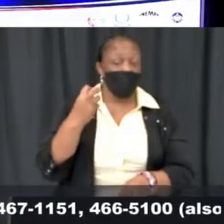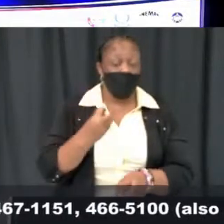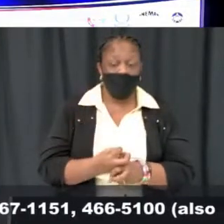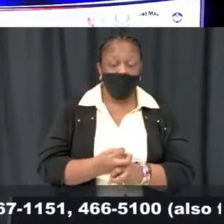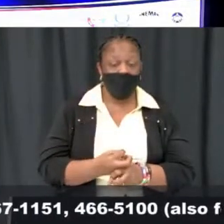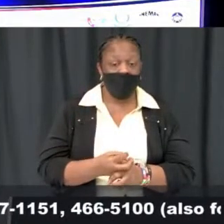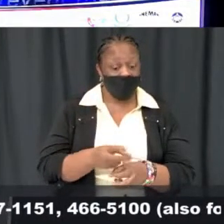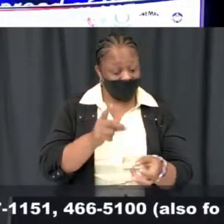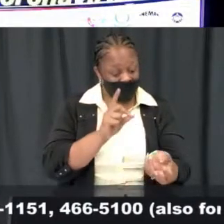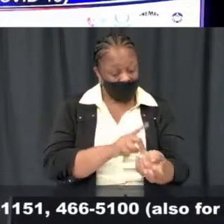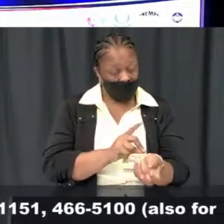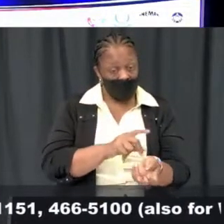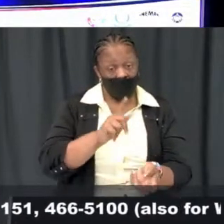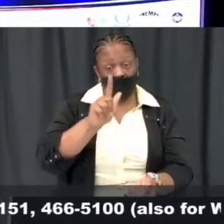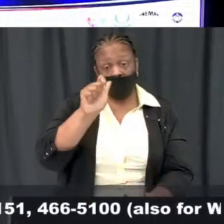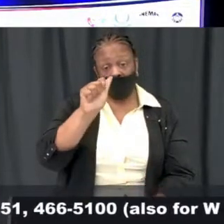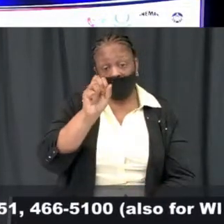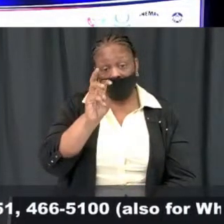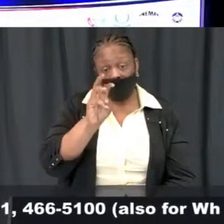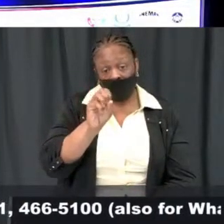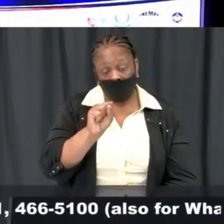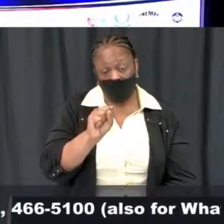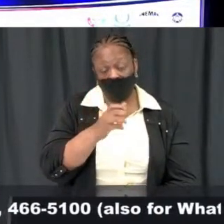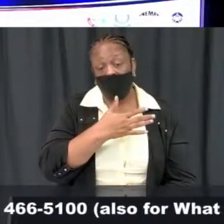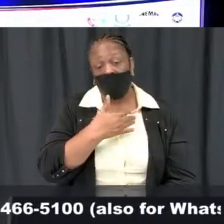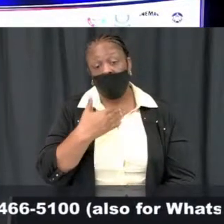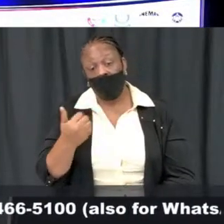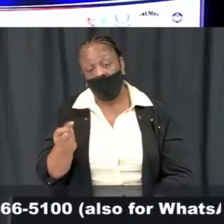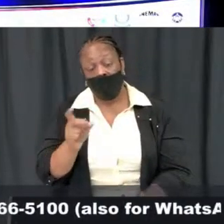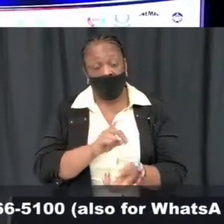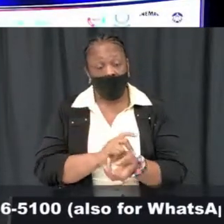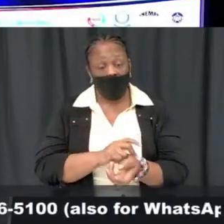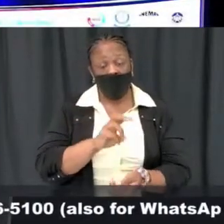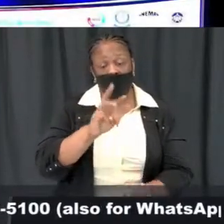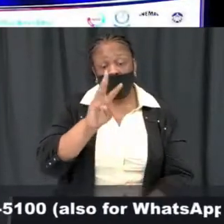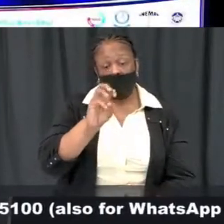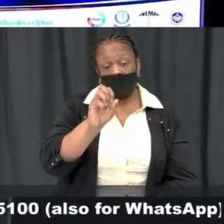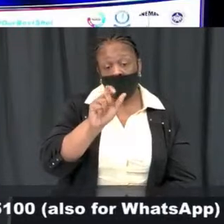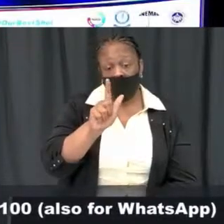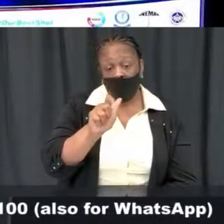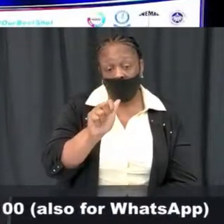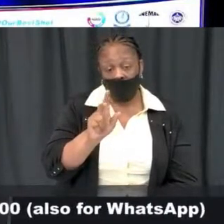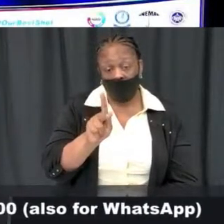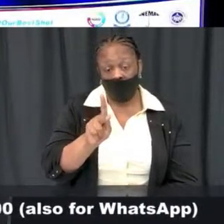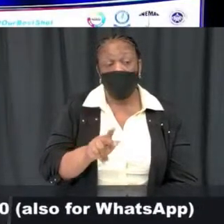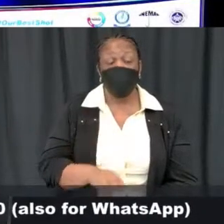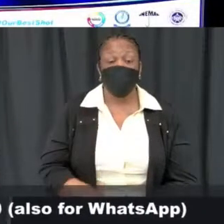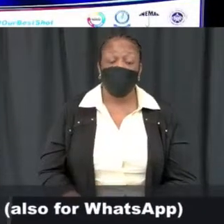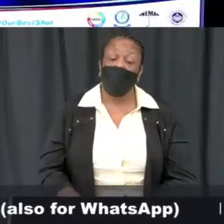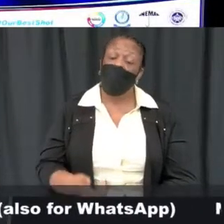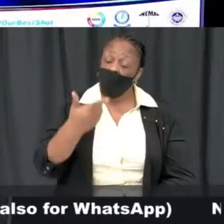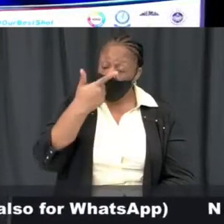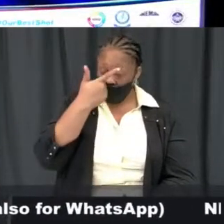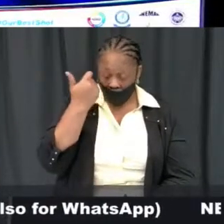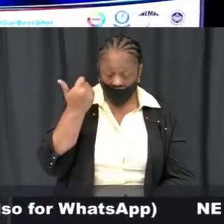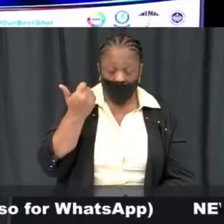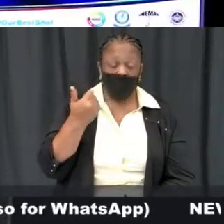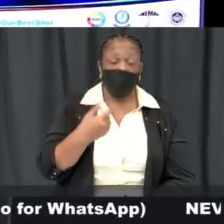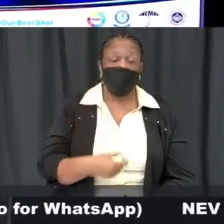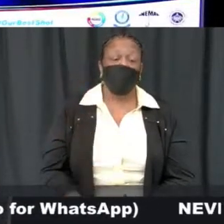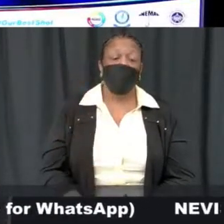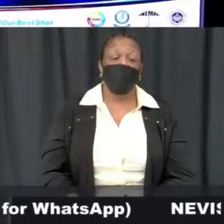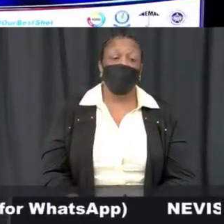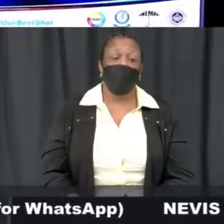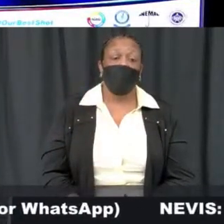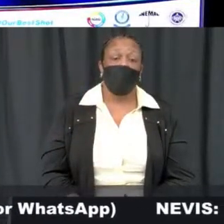Laws and Dr. Wilkinson and the champions of the medical team. Public service is an